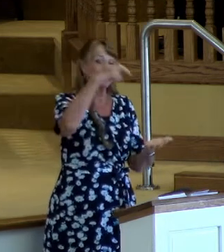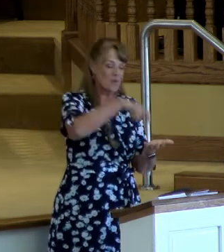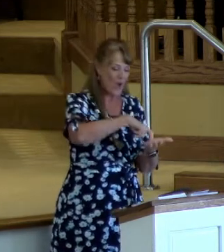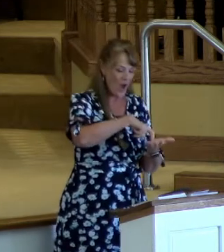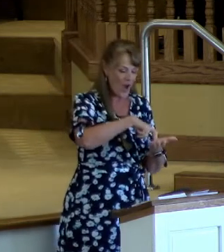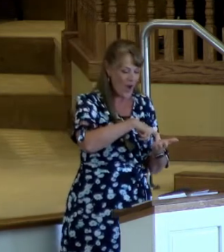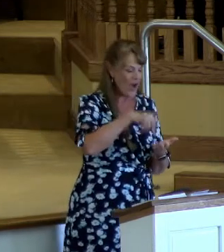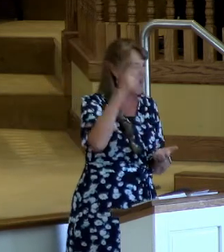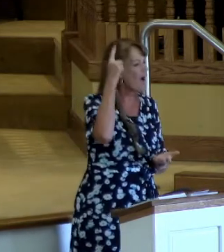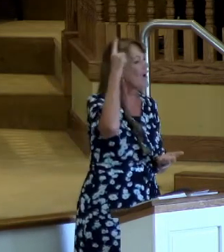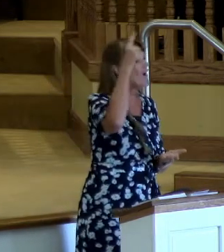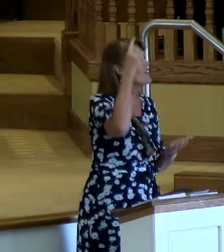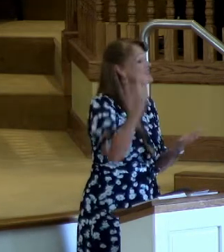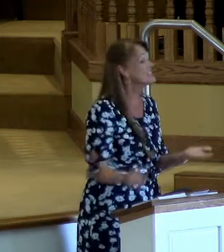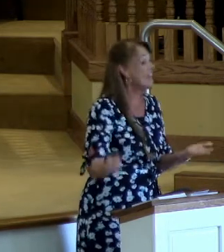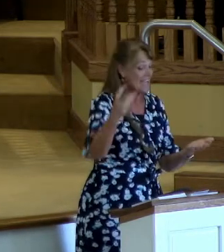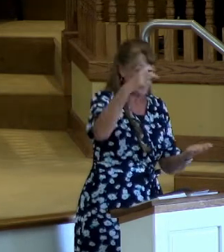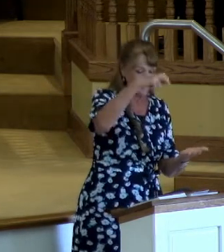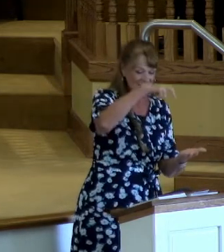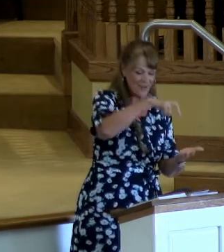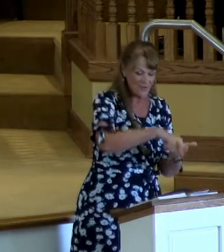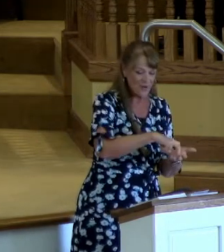He arose.